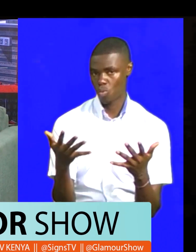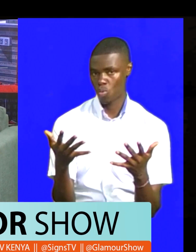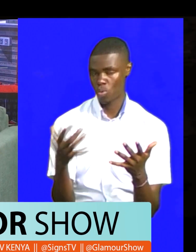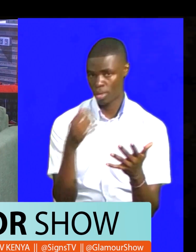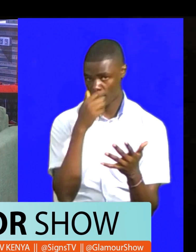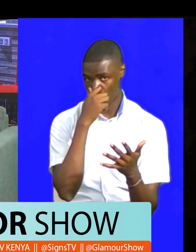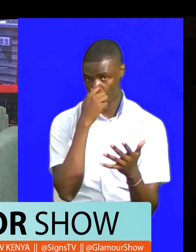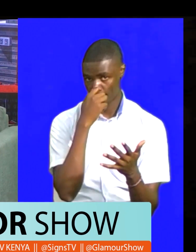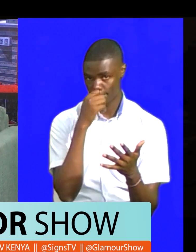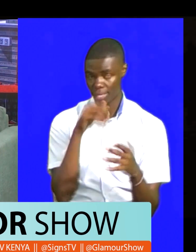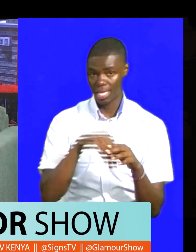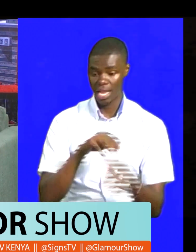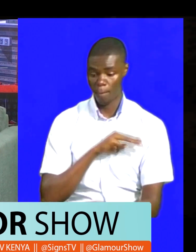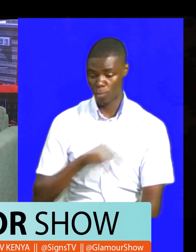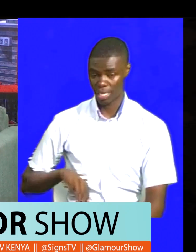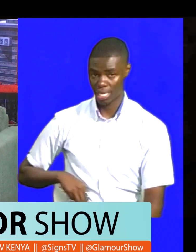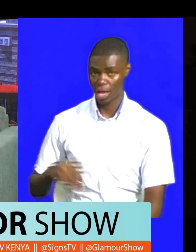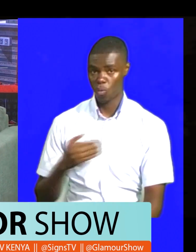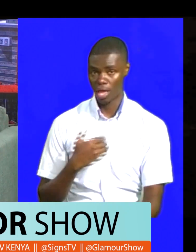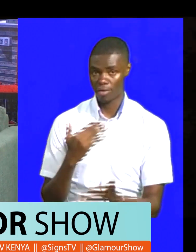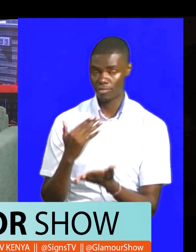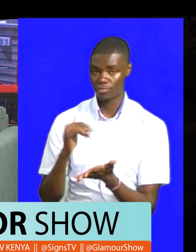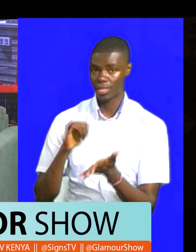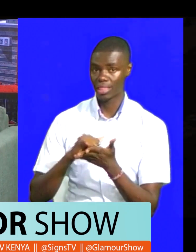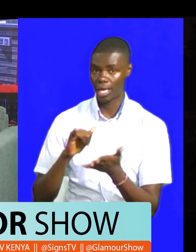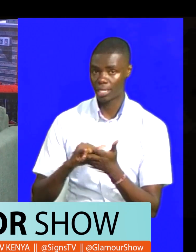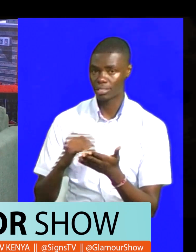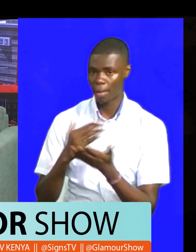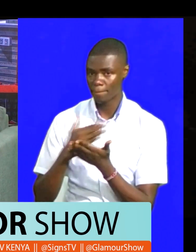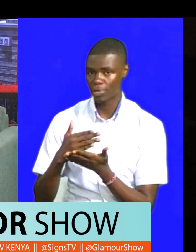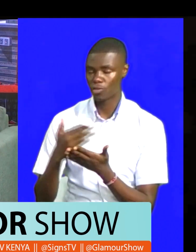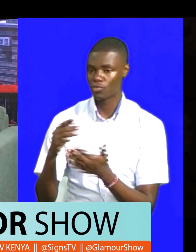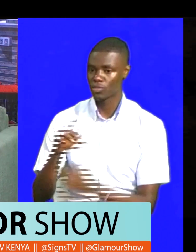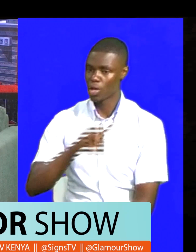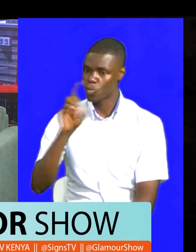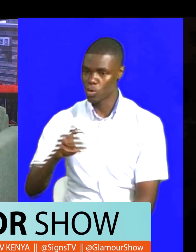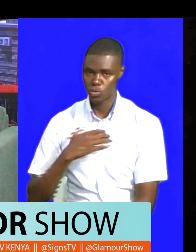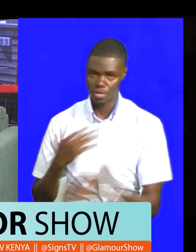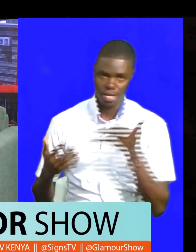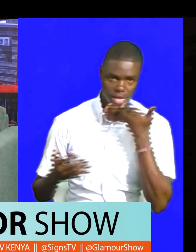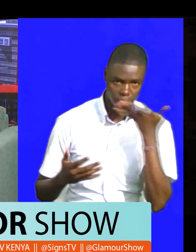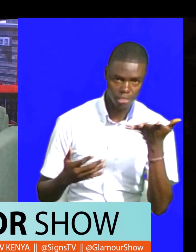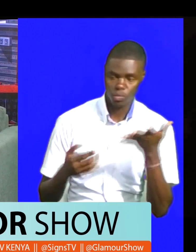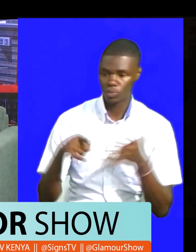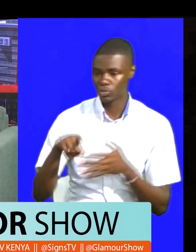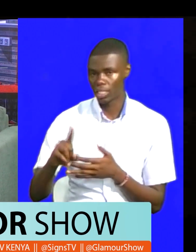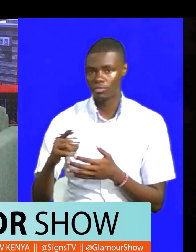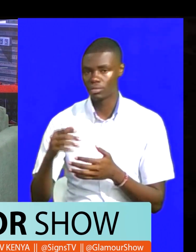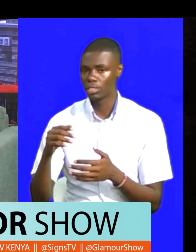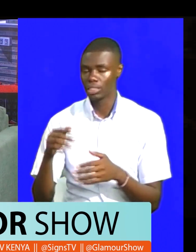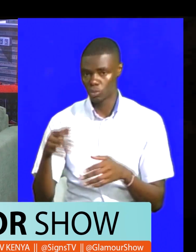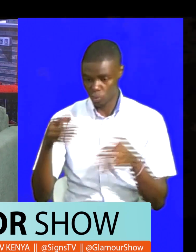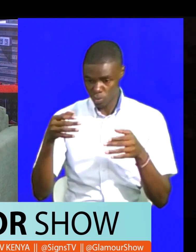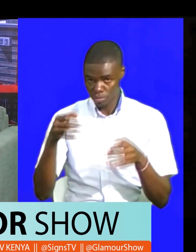maybe, in modeling, we usually have that session of question and answering. So during that question, they just are able to ask you some